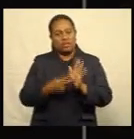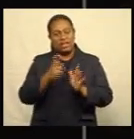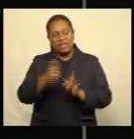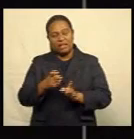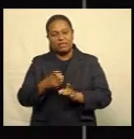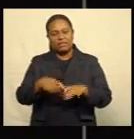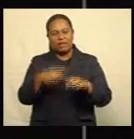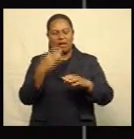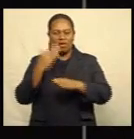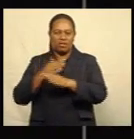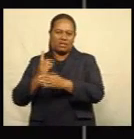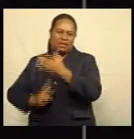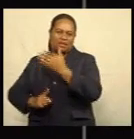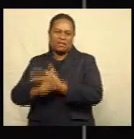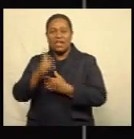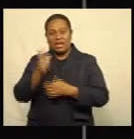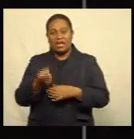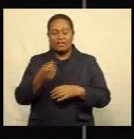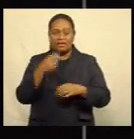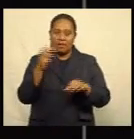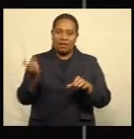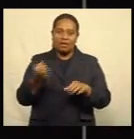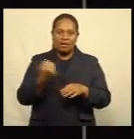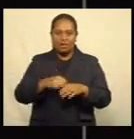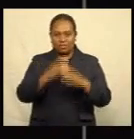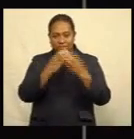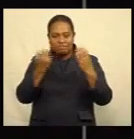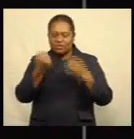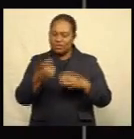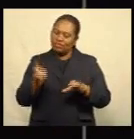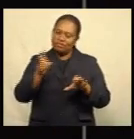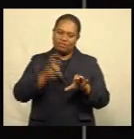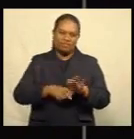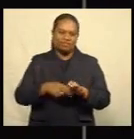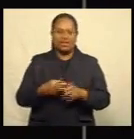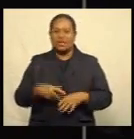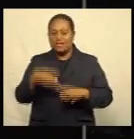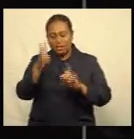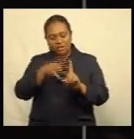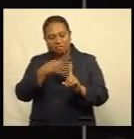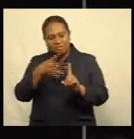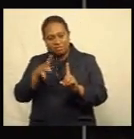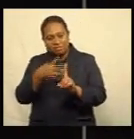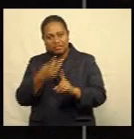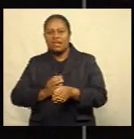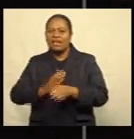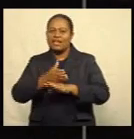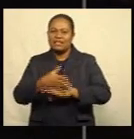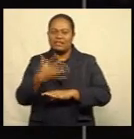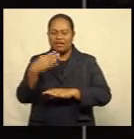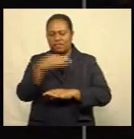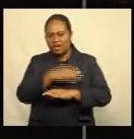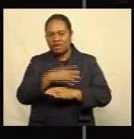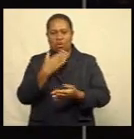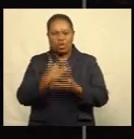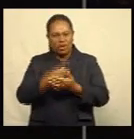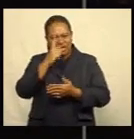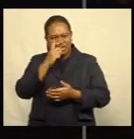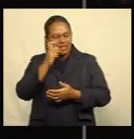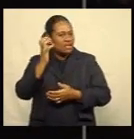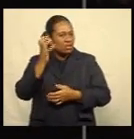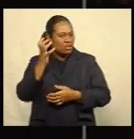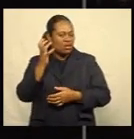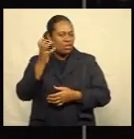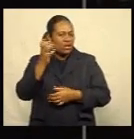ride on public transports, and funeral screening exceeds 500. For these stories and others, tune in to our sister radio station,